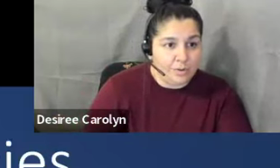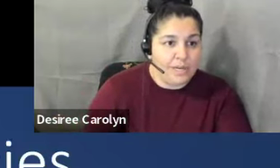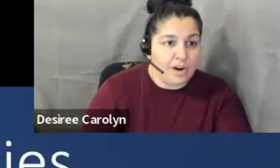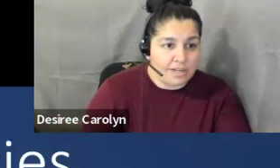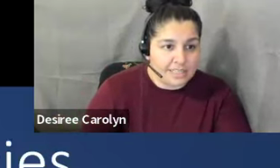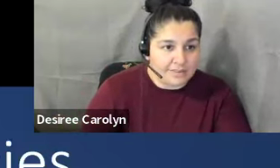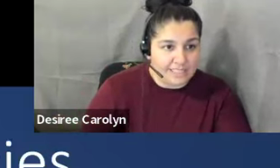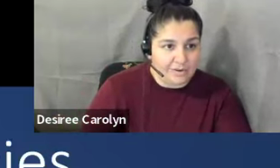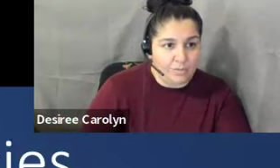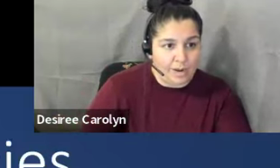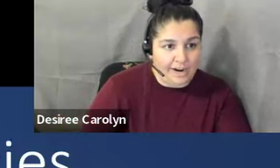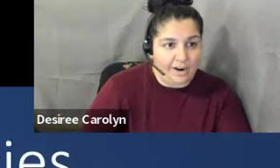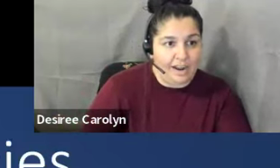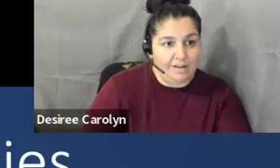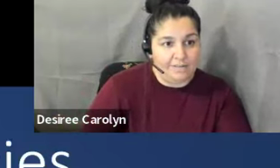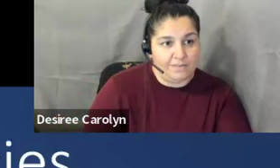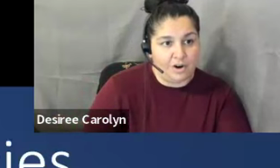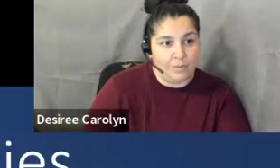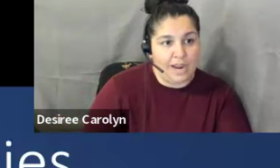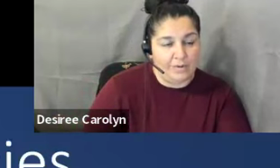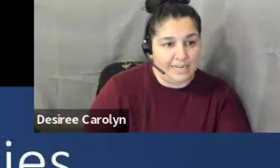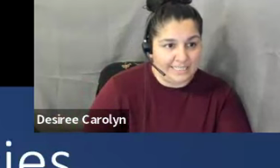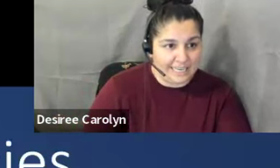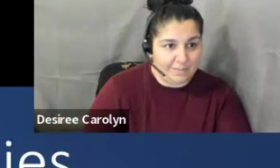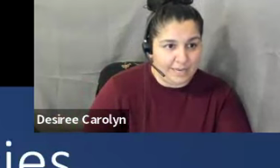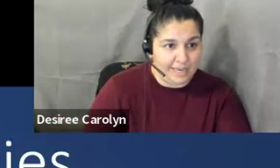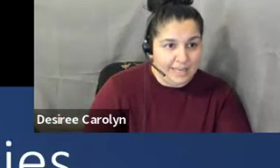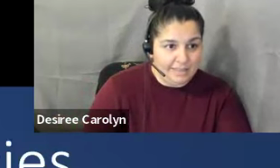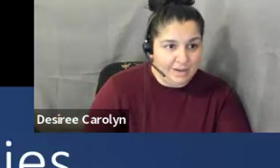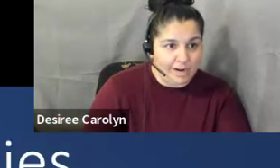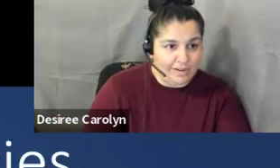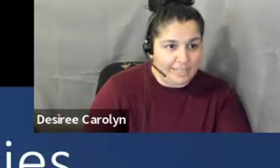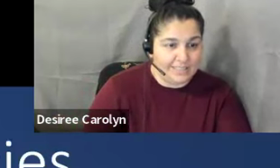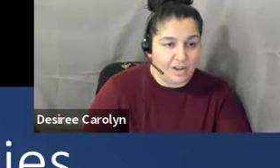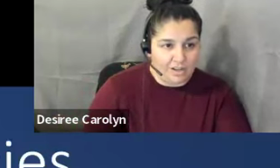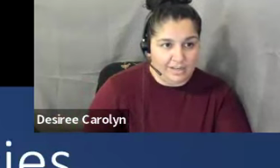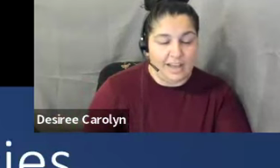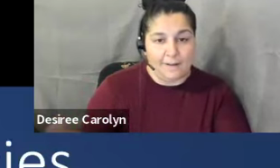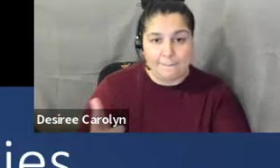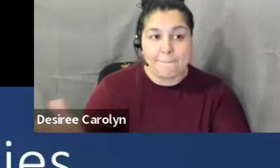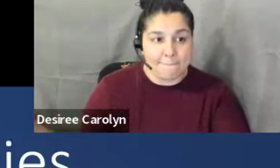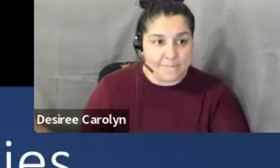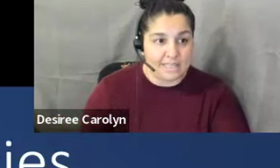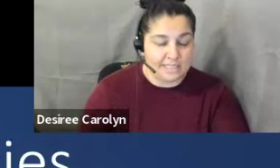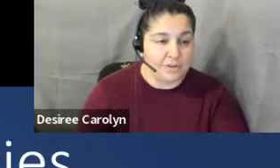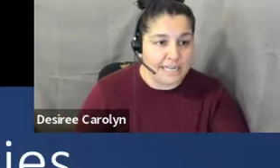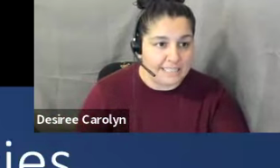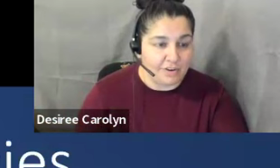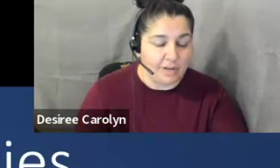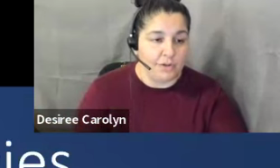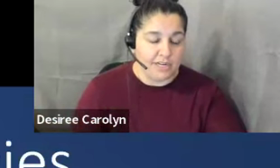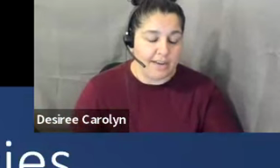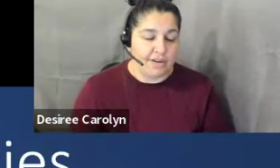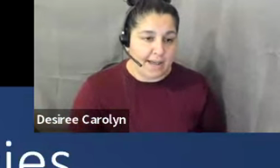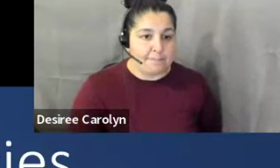that we are definitely aware of our priorities and keeping the awareness on the different needs